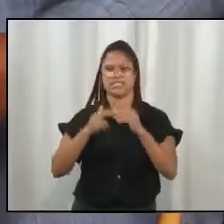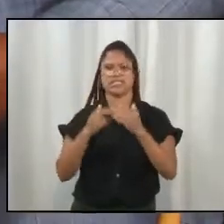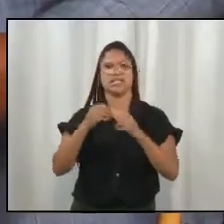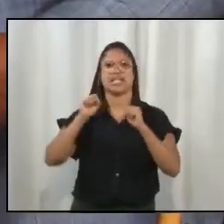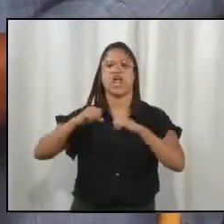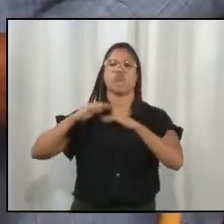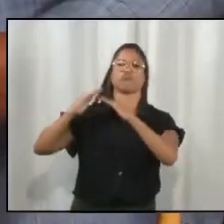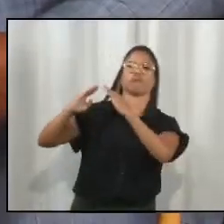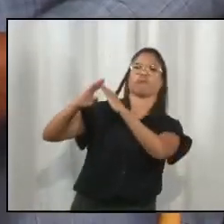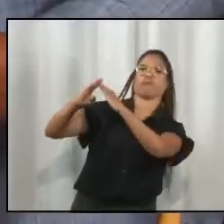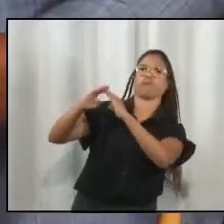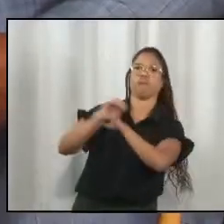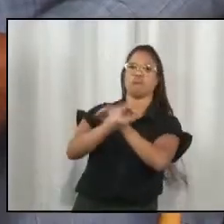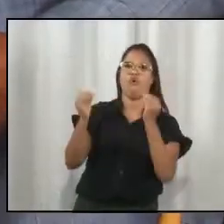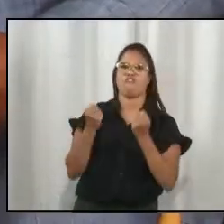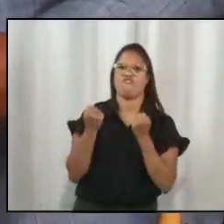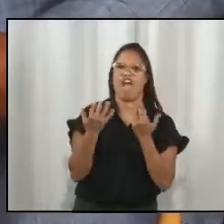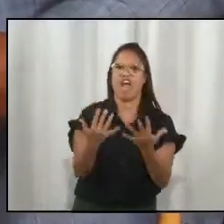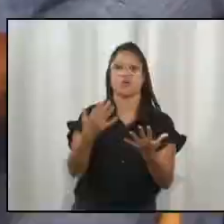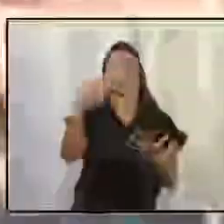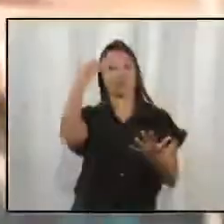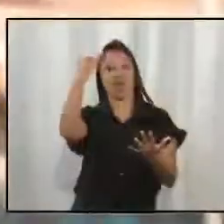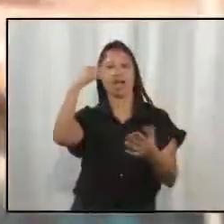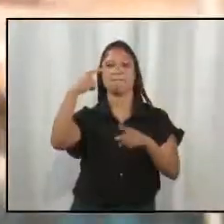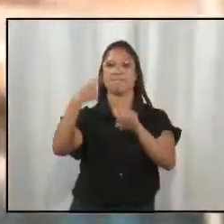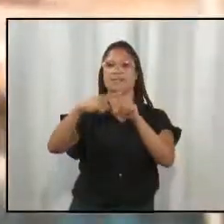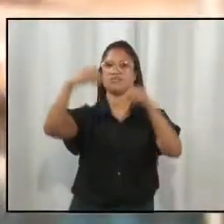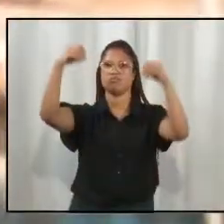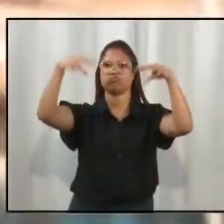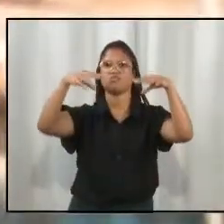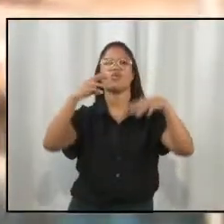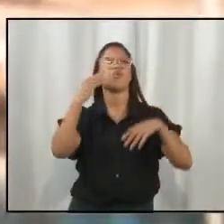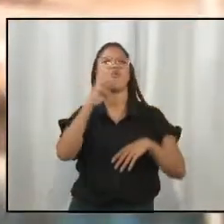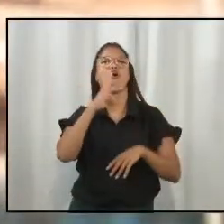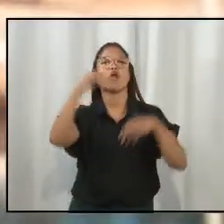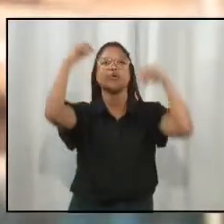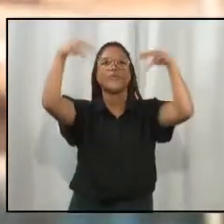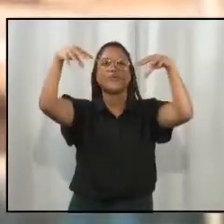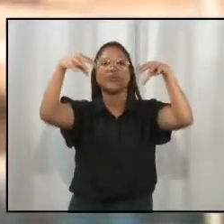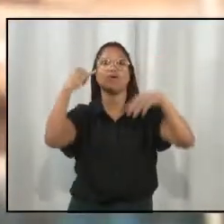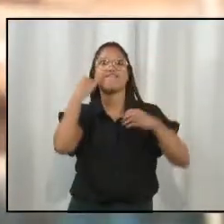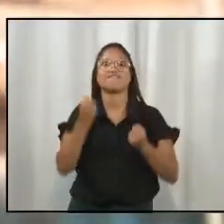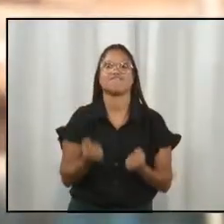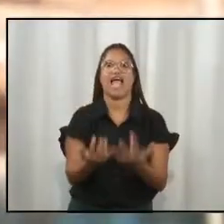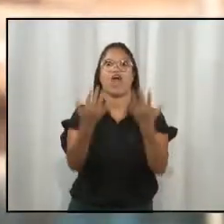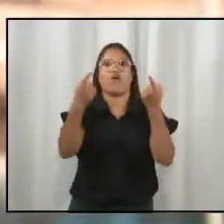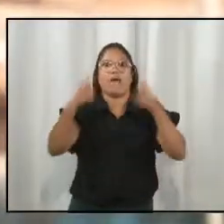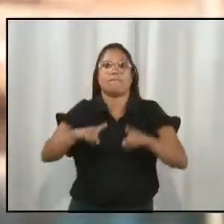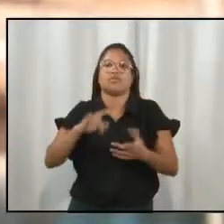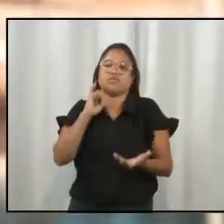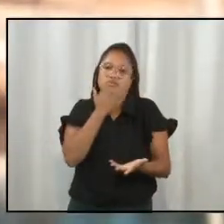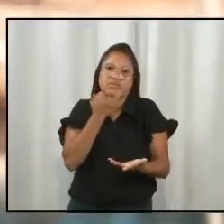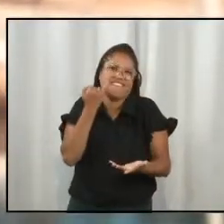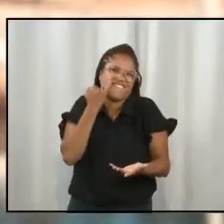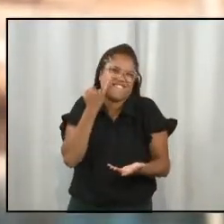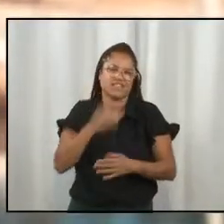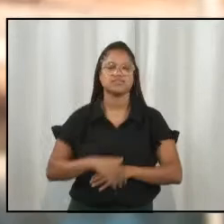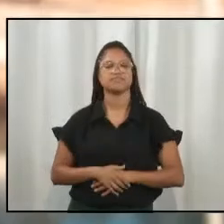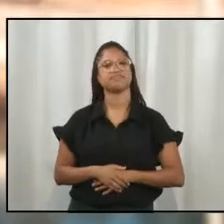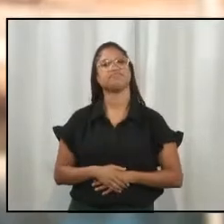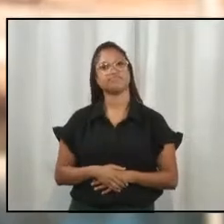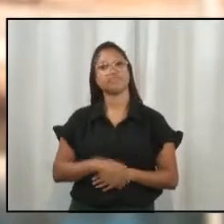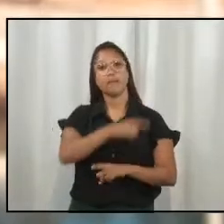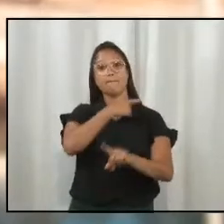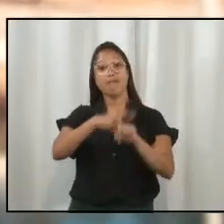fire sprinklers, all of that stuff within each unit. And then also site improvements to the surrounding area, so communal